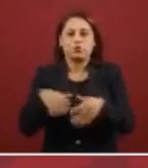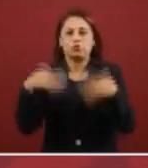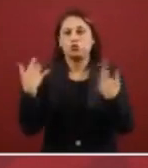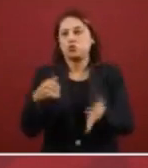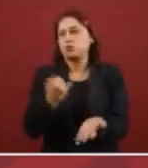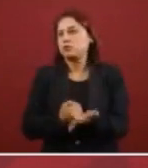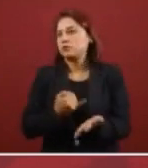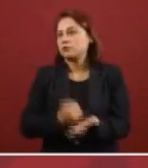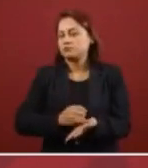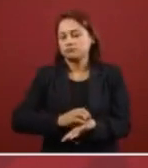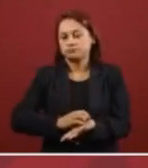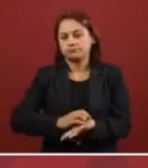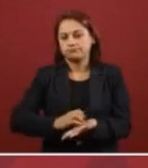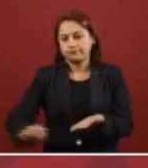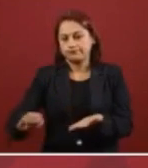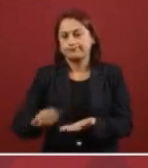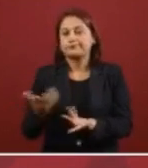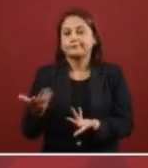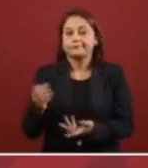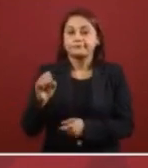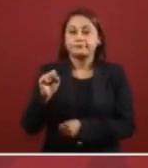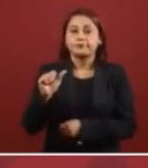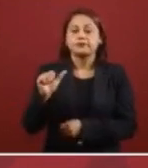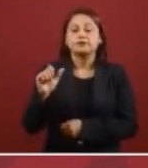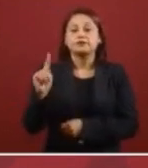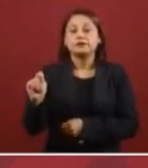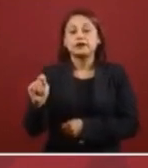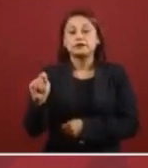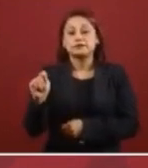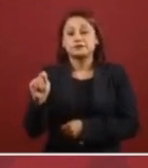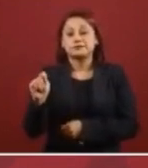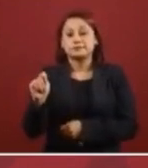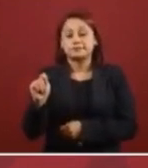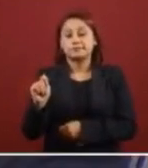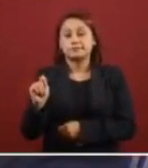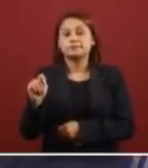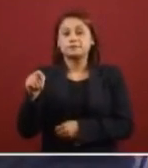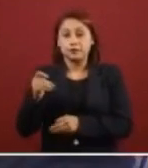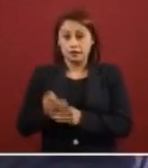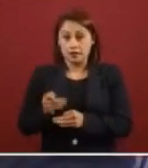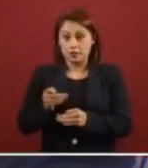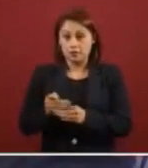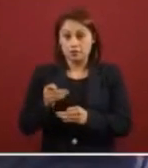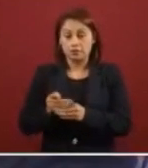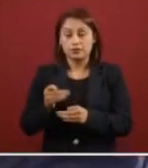ahora, and now SAT está